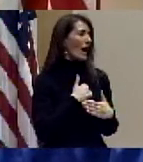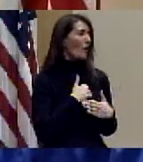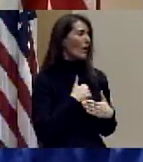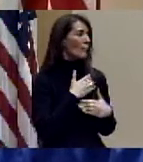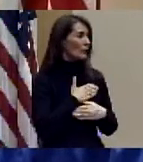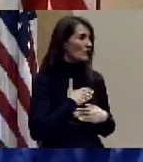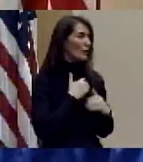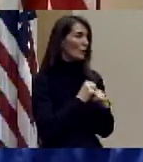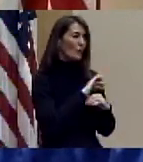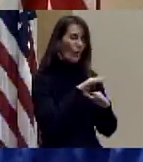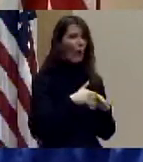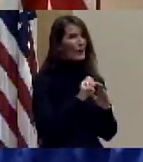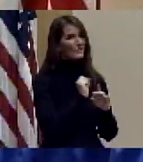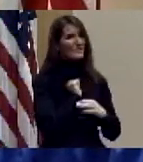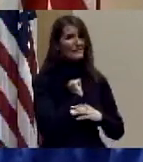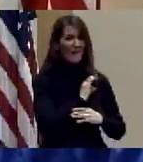staff.